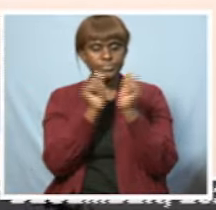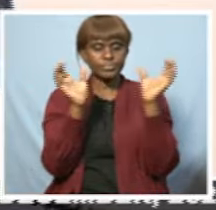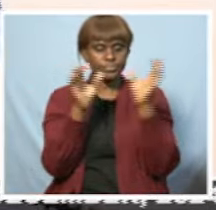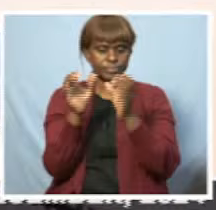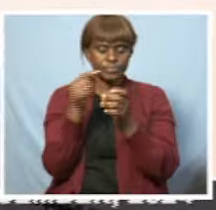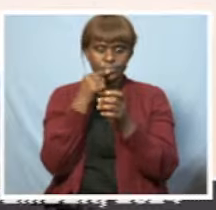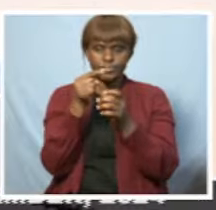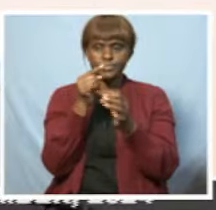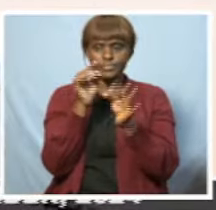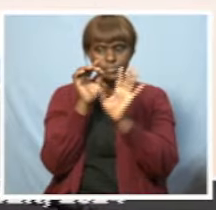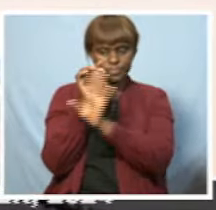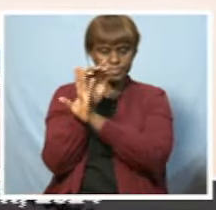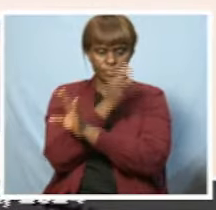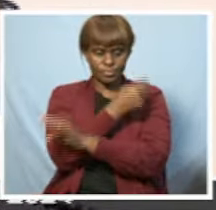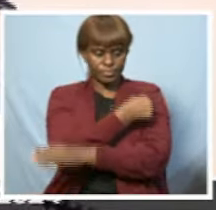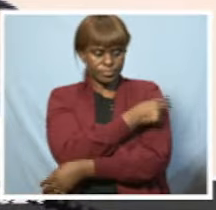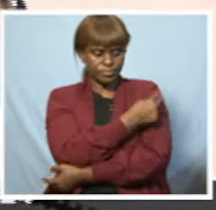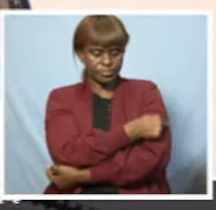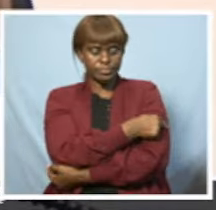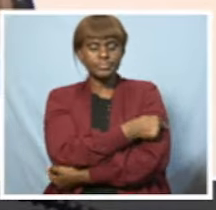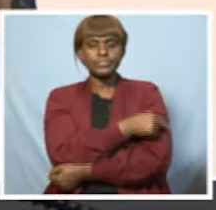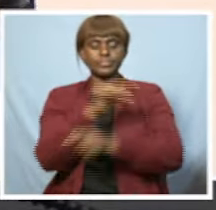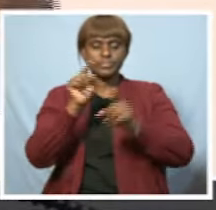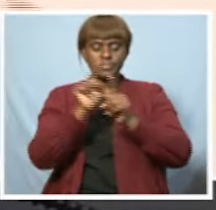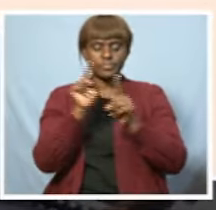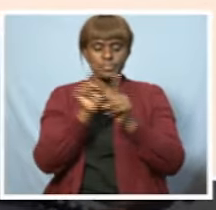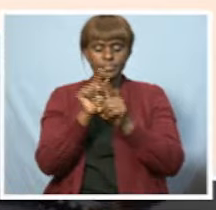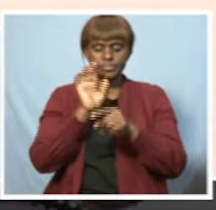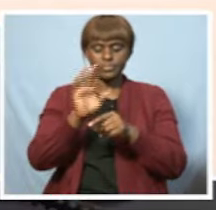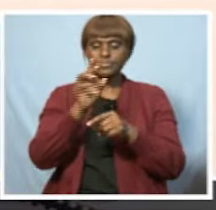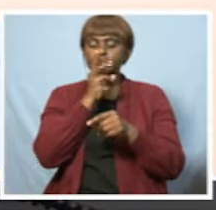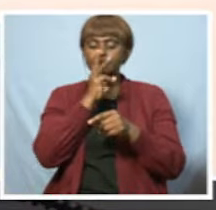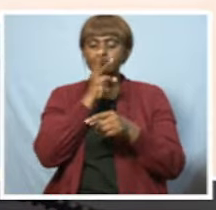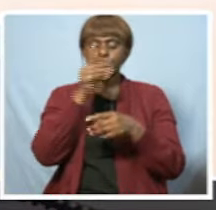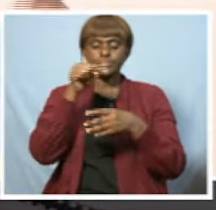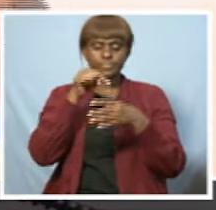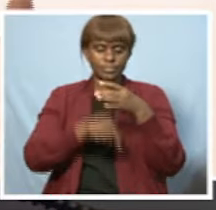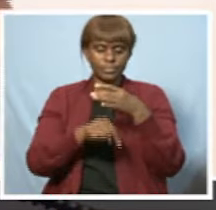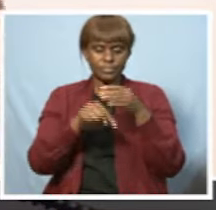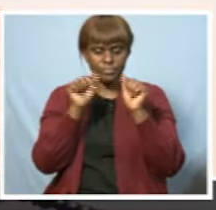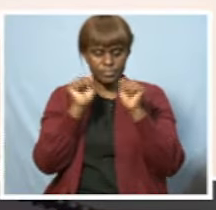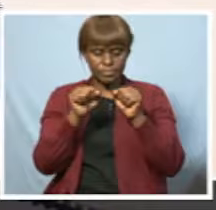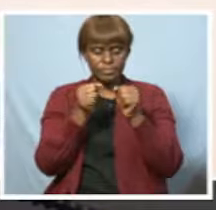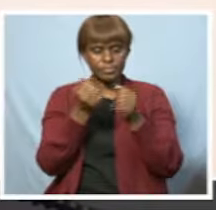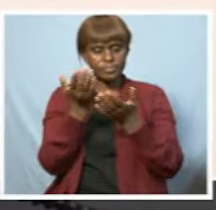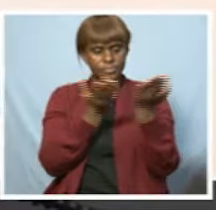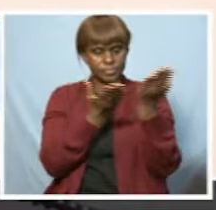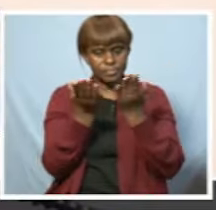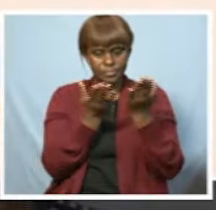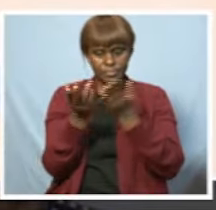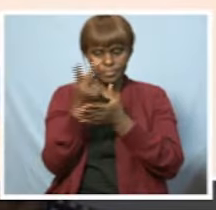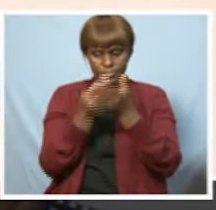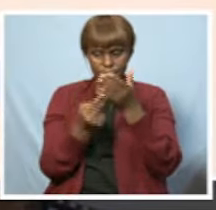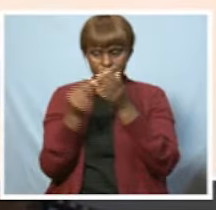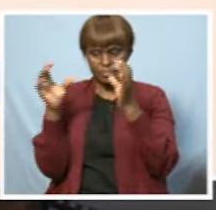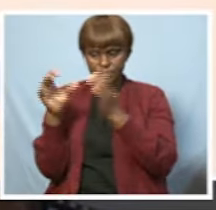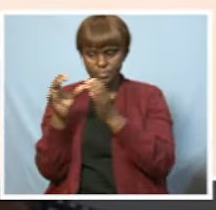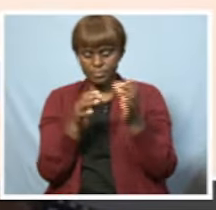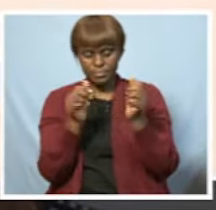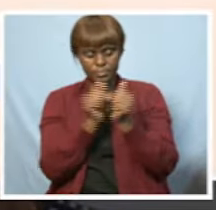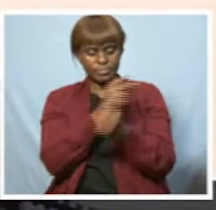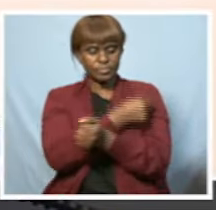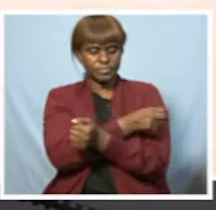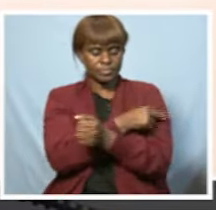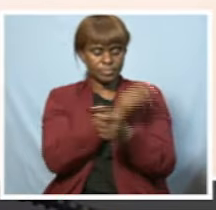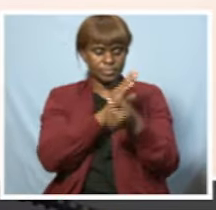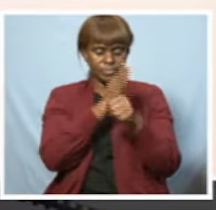say it's their clinic and it's their borehole, and it can save both the community and the clinic.